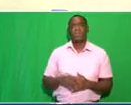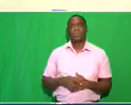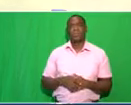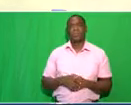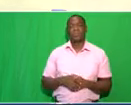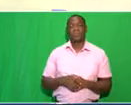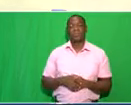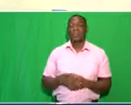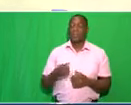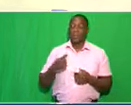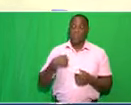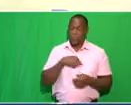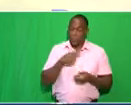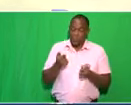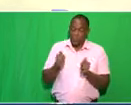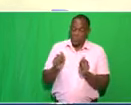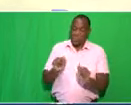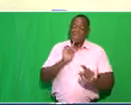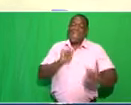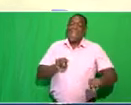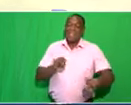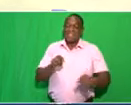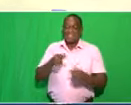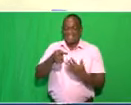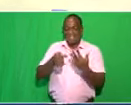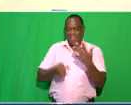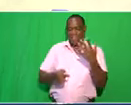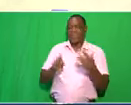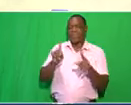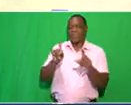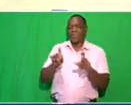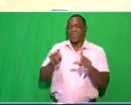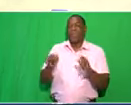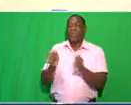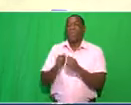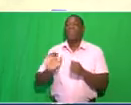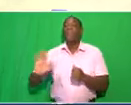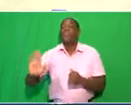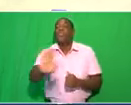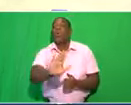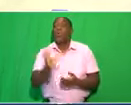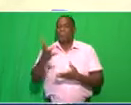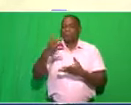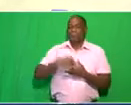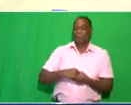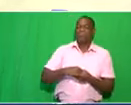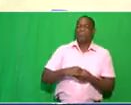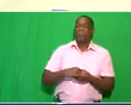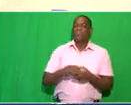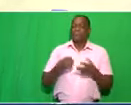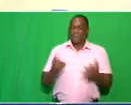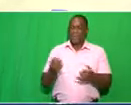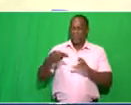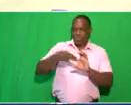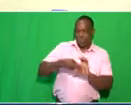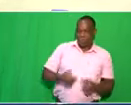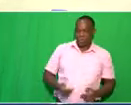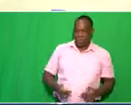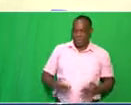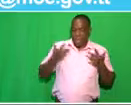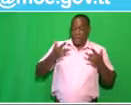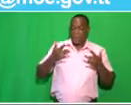to answer. With your input, of course, you can join us live on Facebook. You can send your questions there. You can